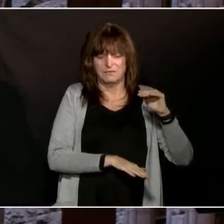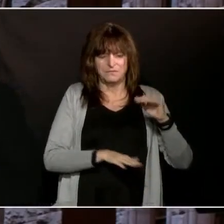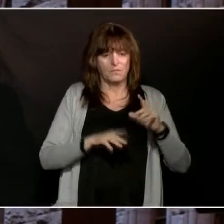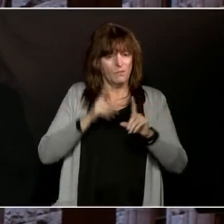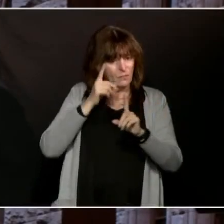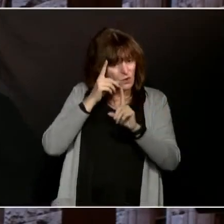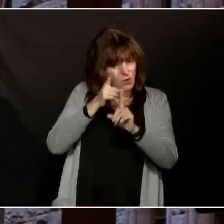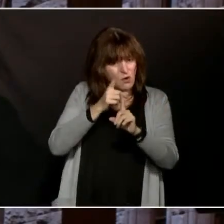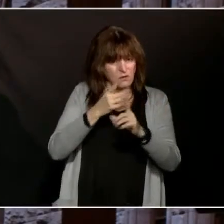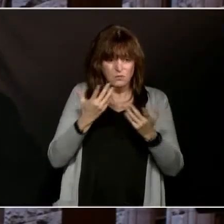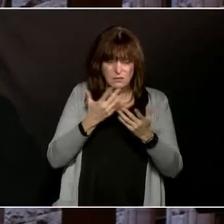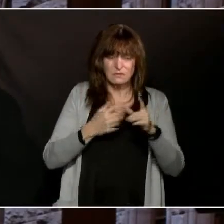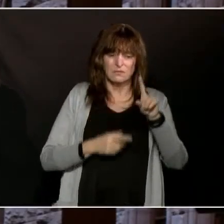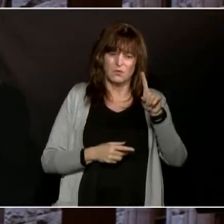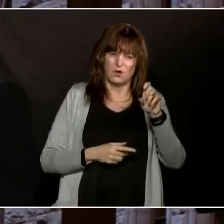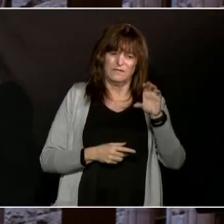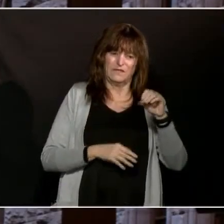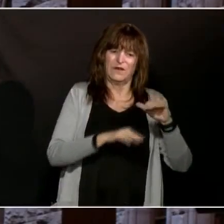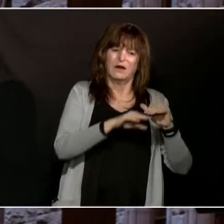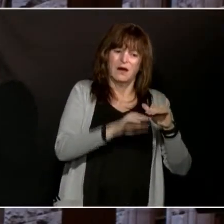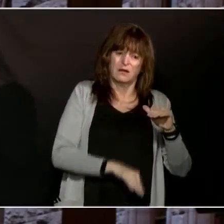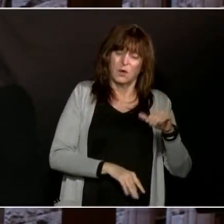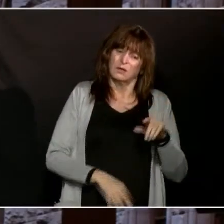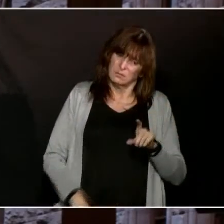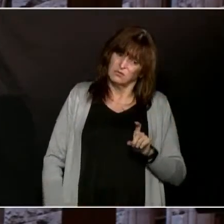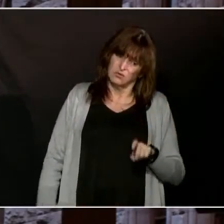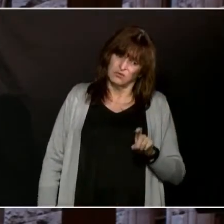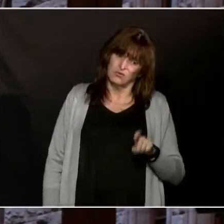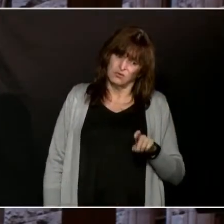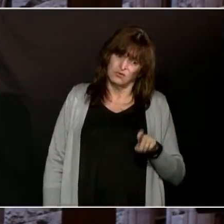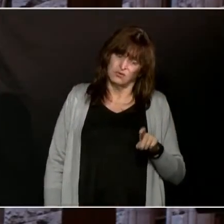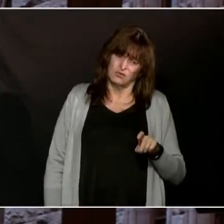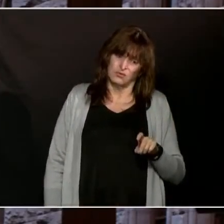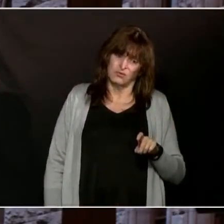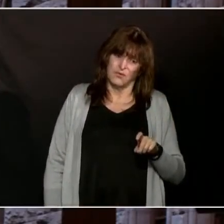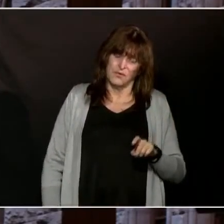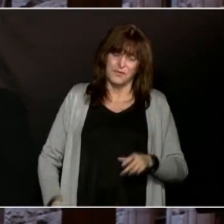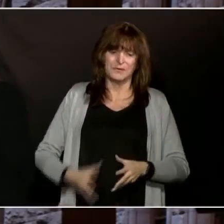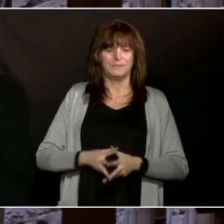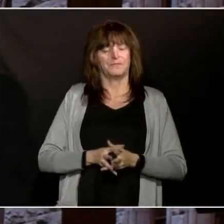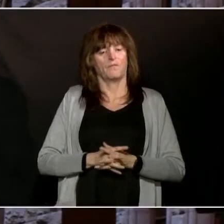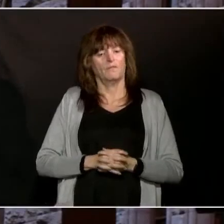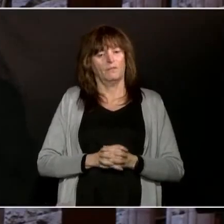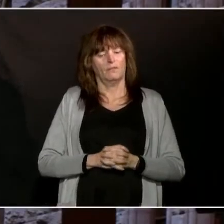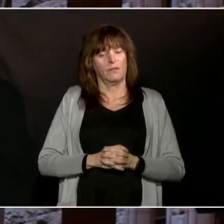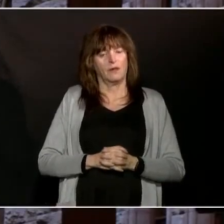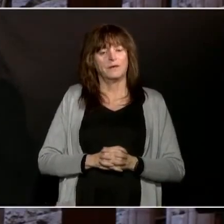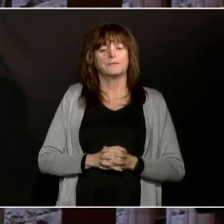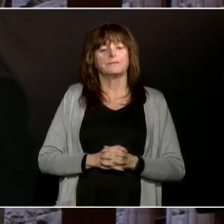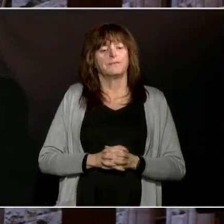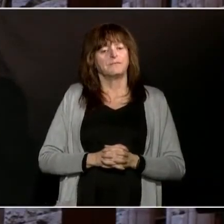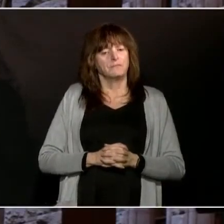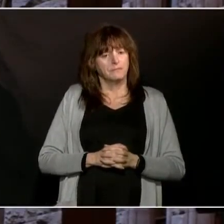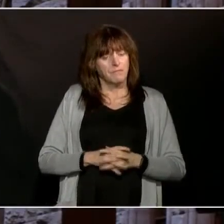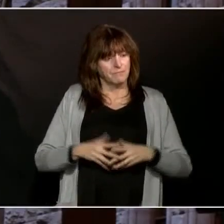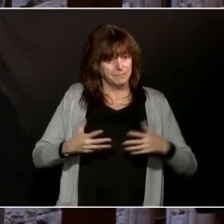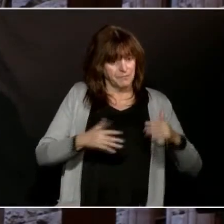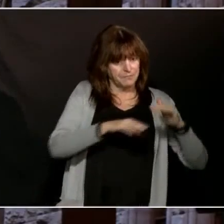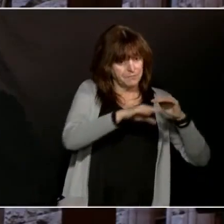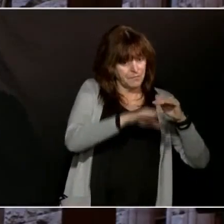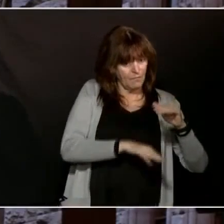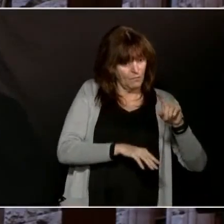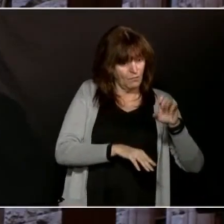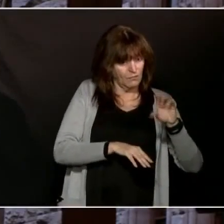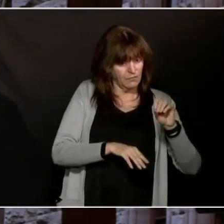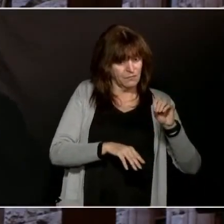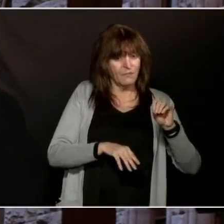150 to impact our healthcare system and to let it get back to dealing with the normal elective procedures and other aspects